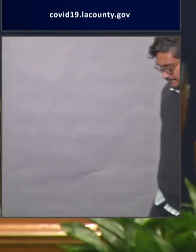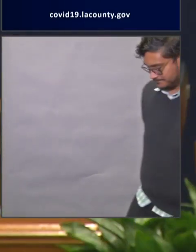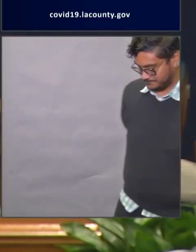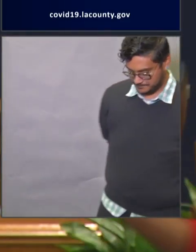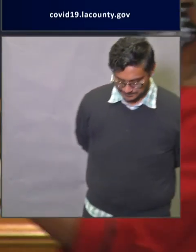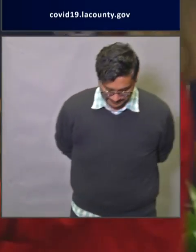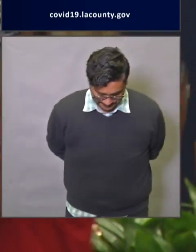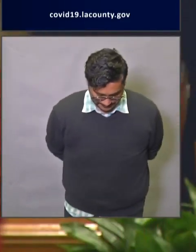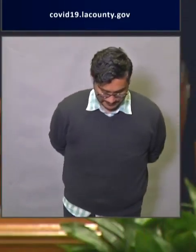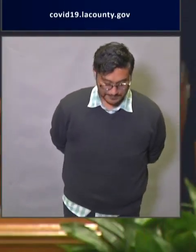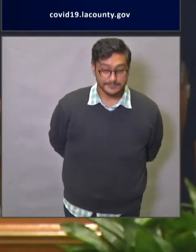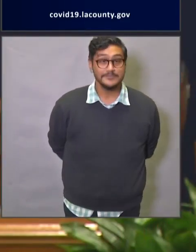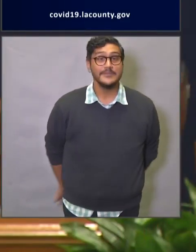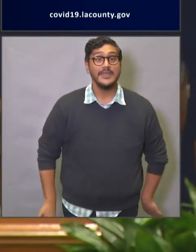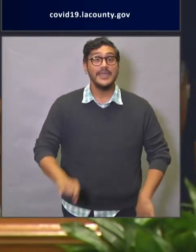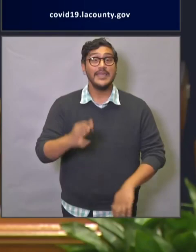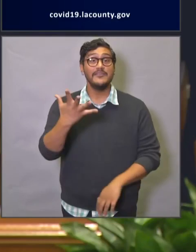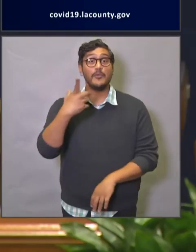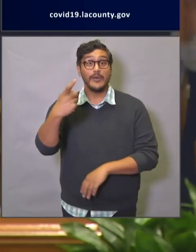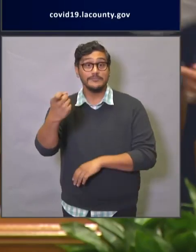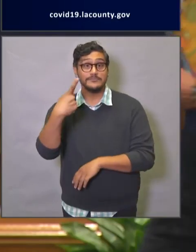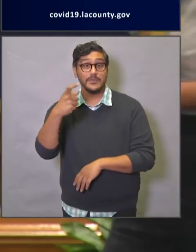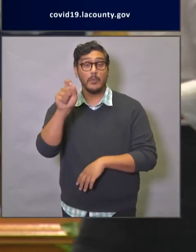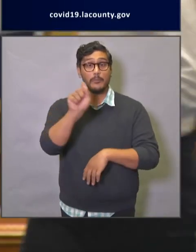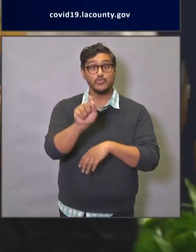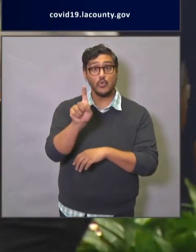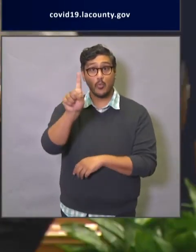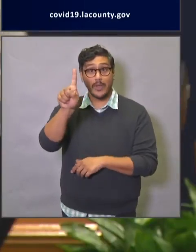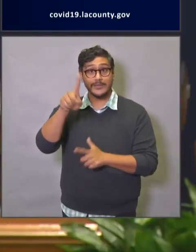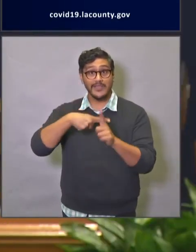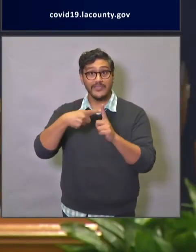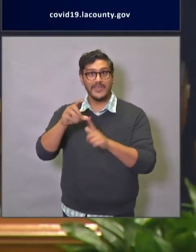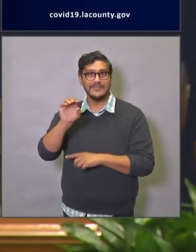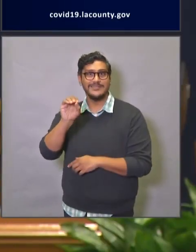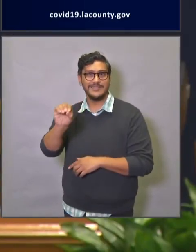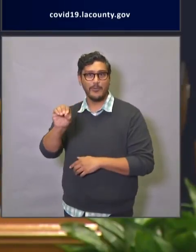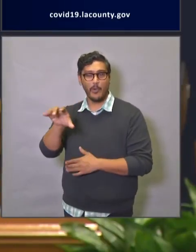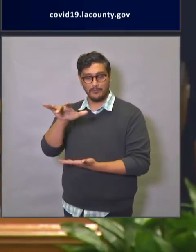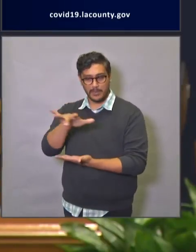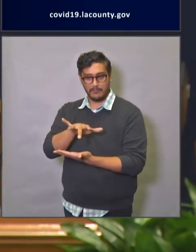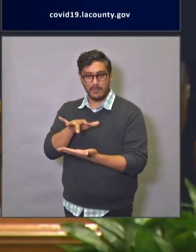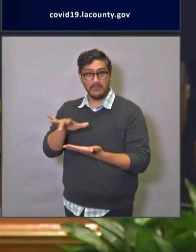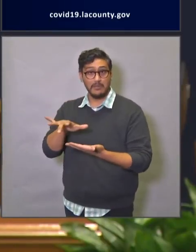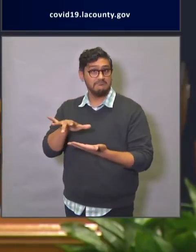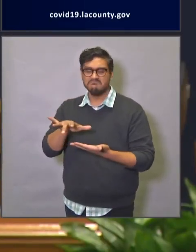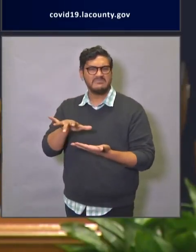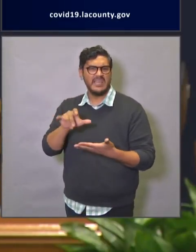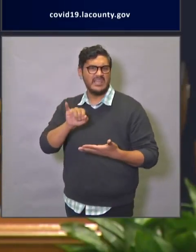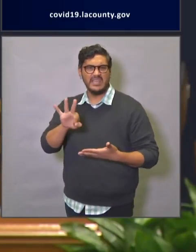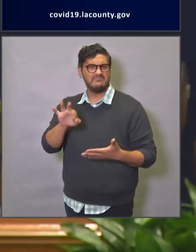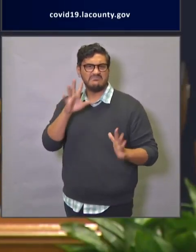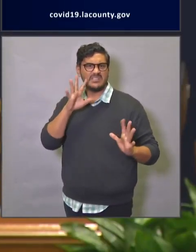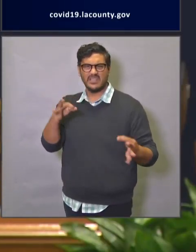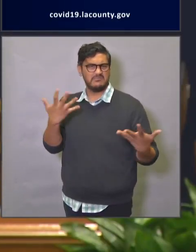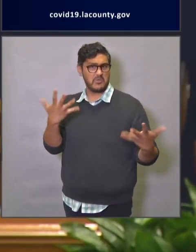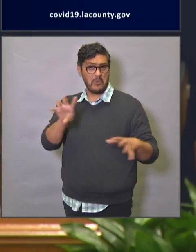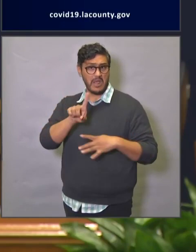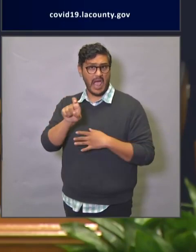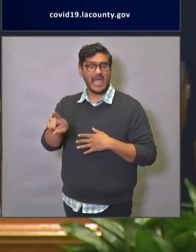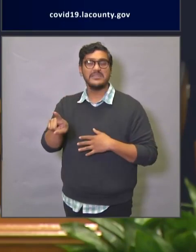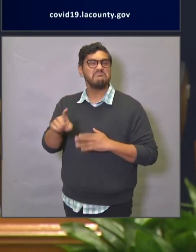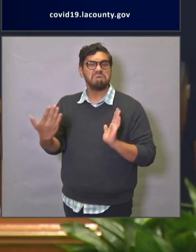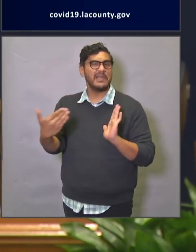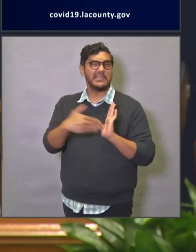Ladies and gentlemen, if you'd like to ask a question, please press 1, then 0 on your touch-tone keypad. You may withdraw your question at any time by repeating the